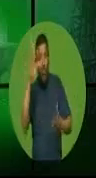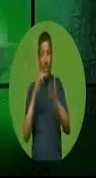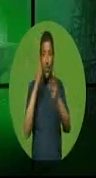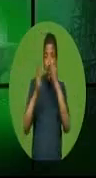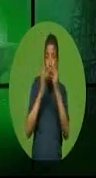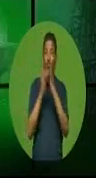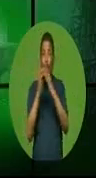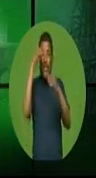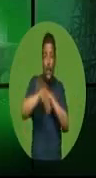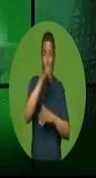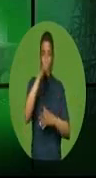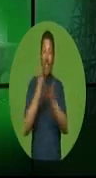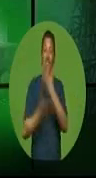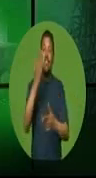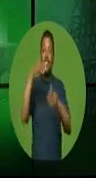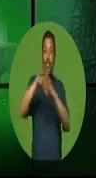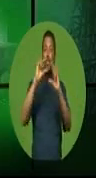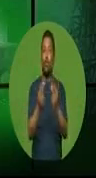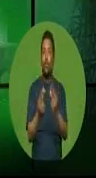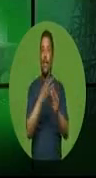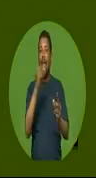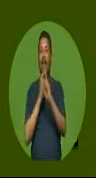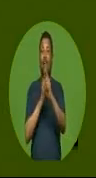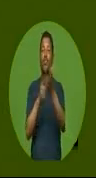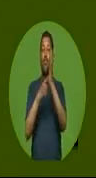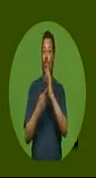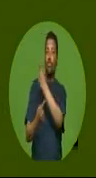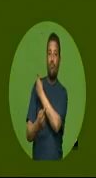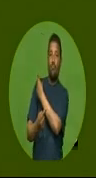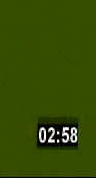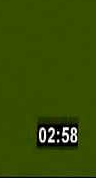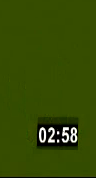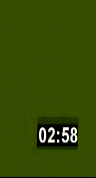in Ethiopia? Discuss in groups and answer the question.